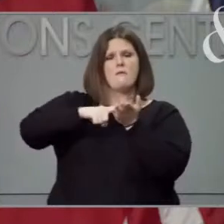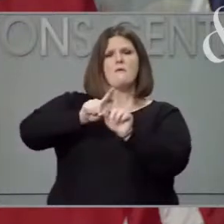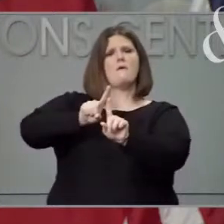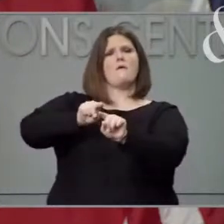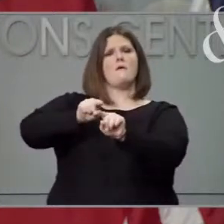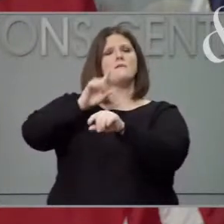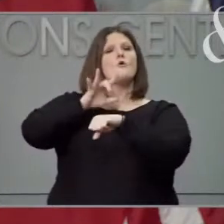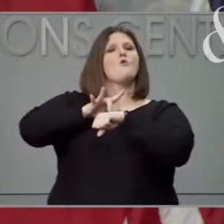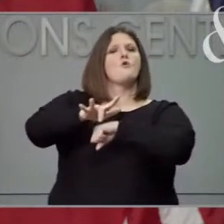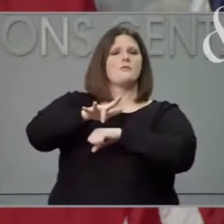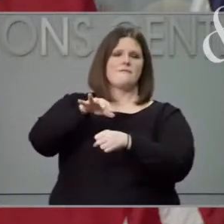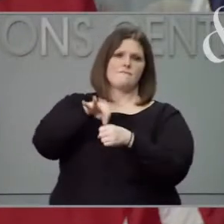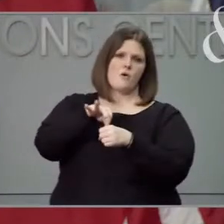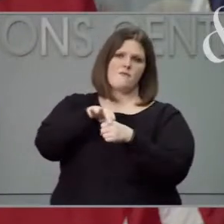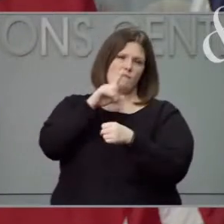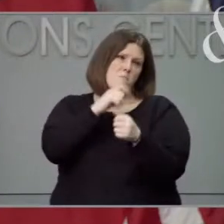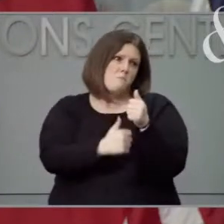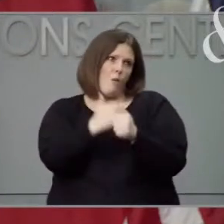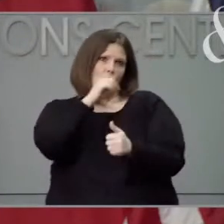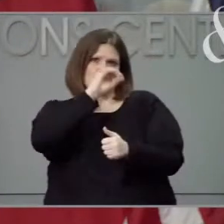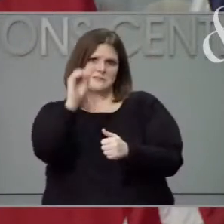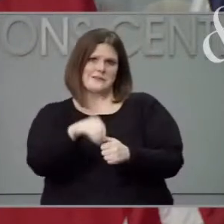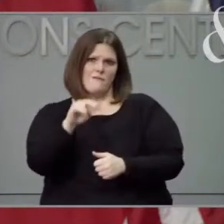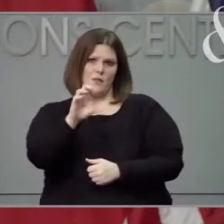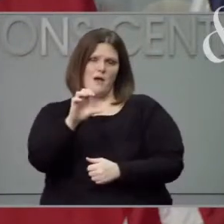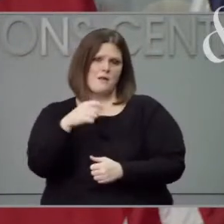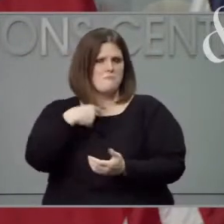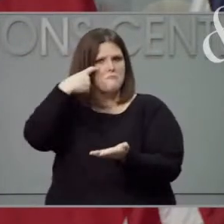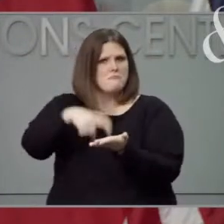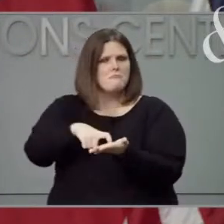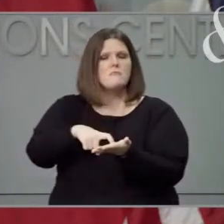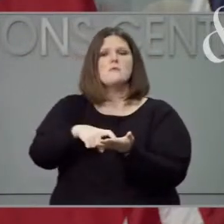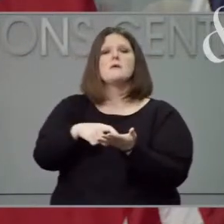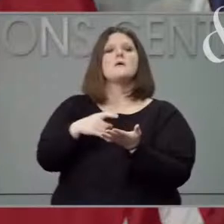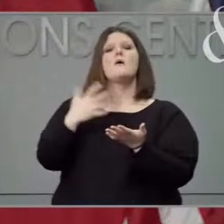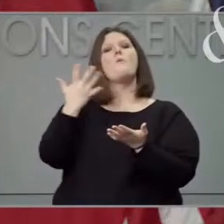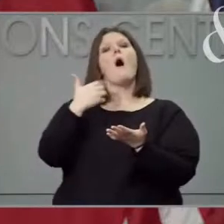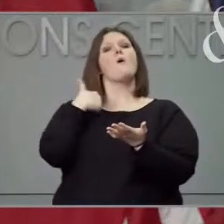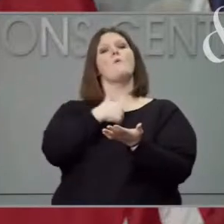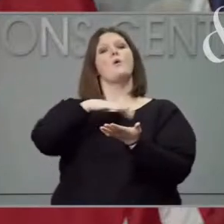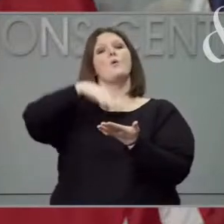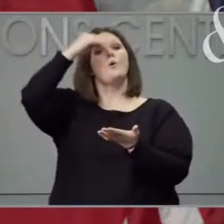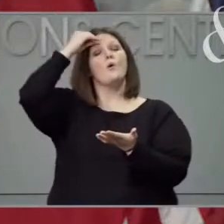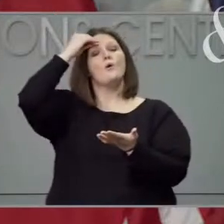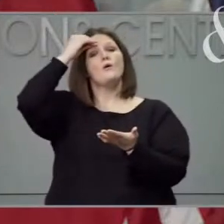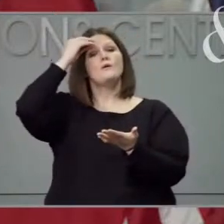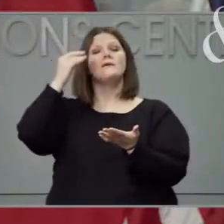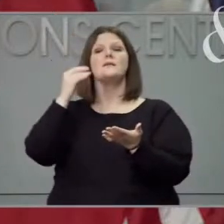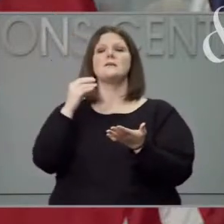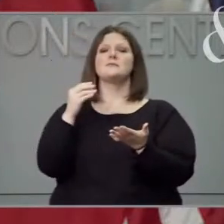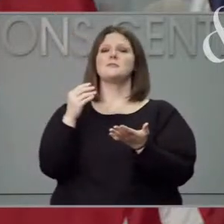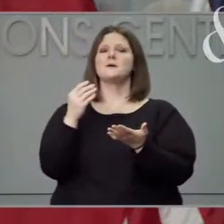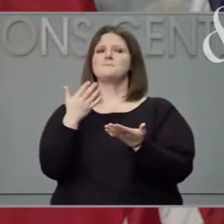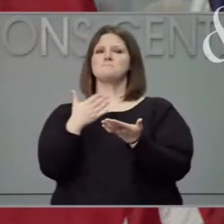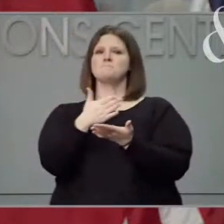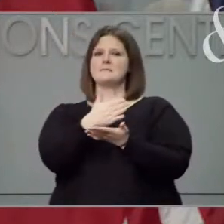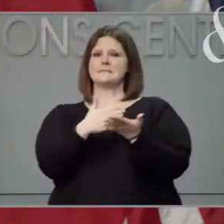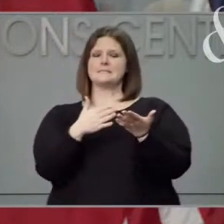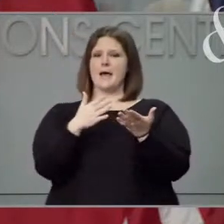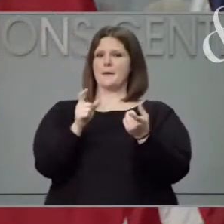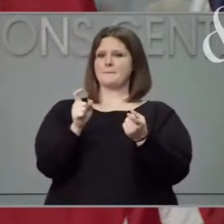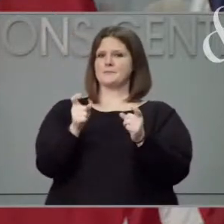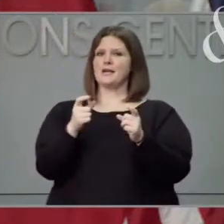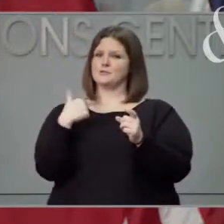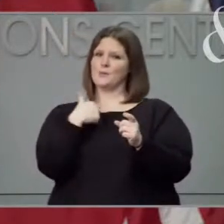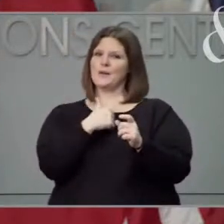for the vast majority of our counties in our state. So I think what we'll take away from it is, just the subtle changes that we could